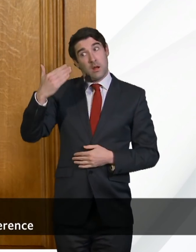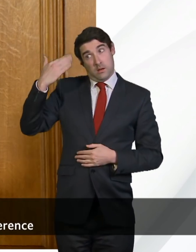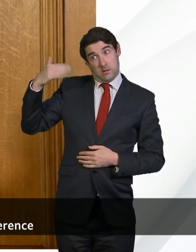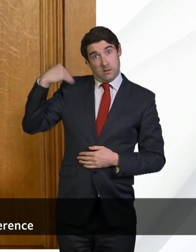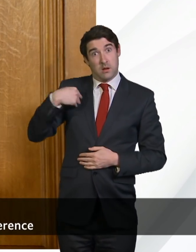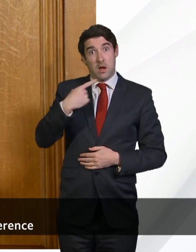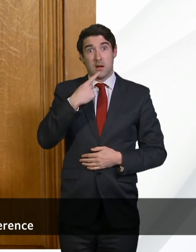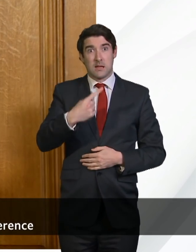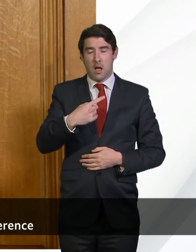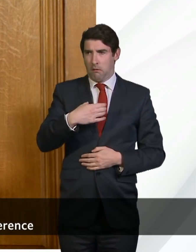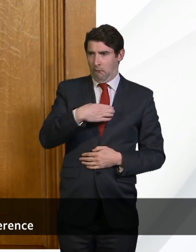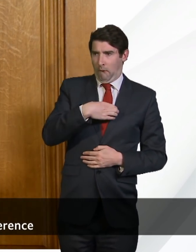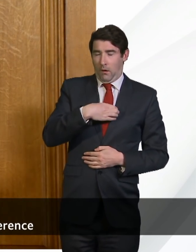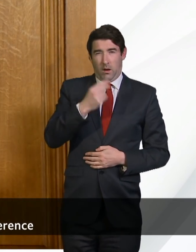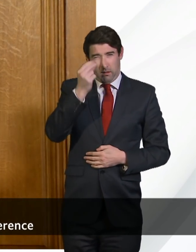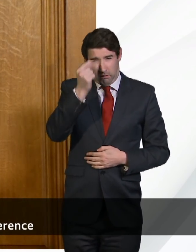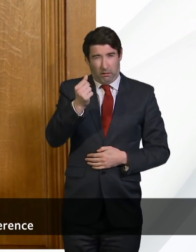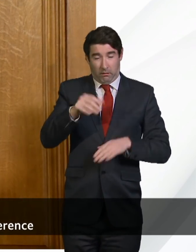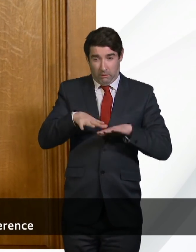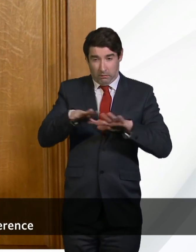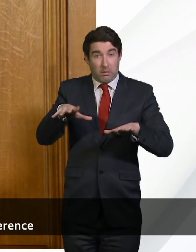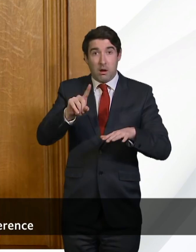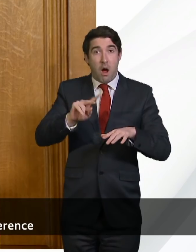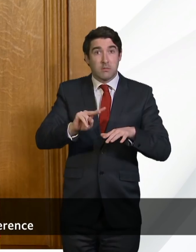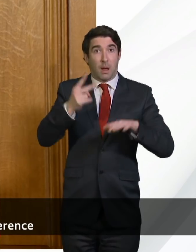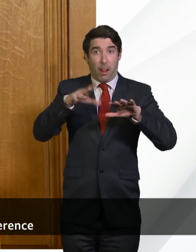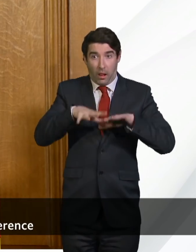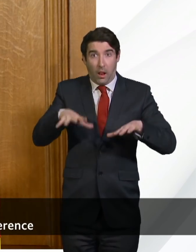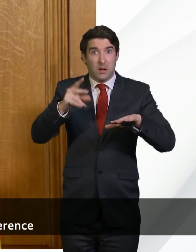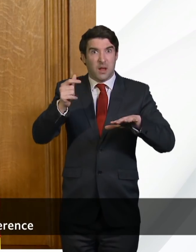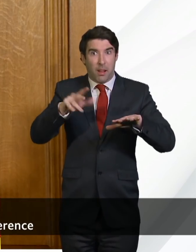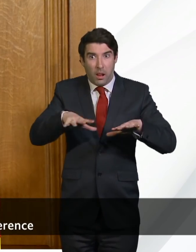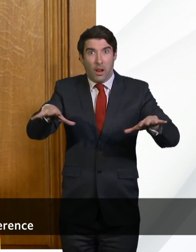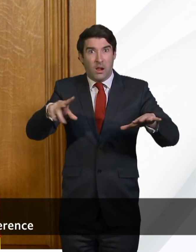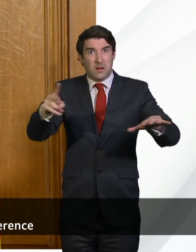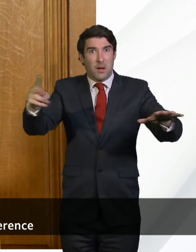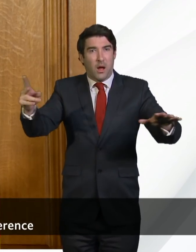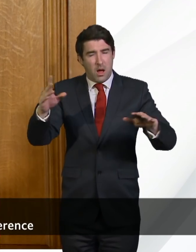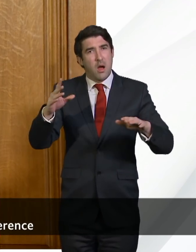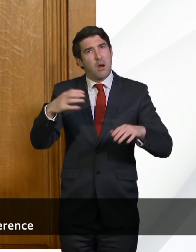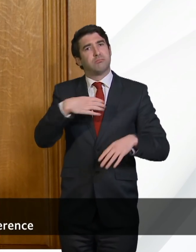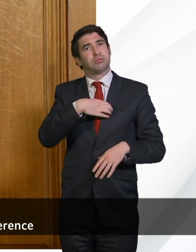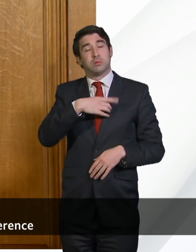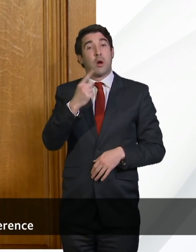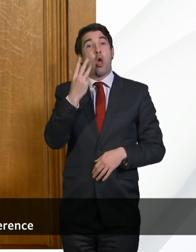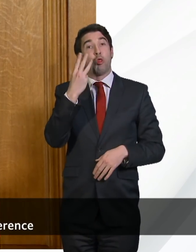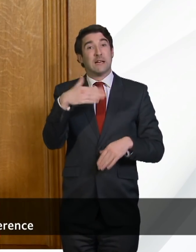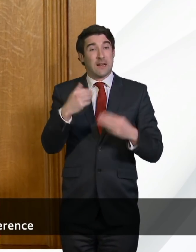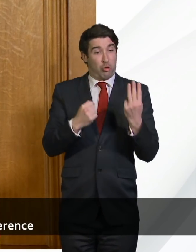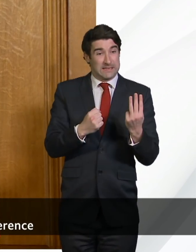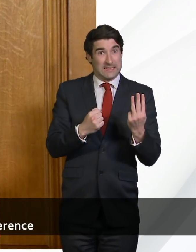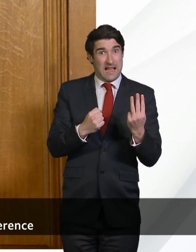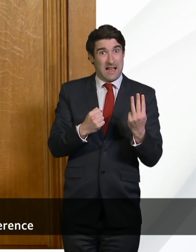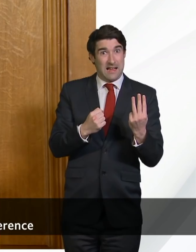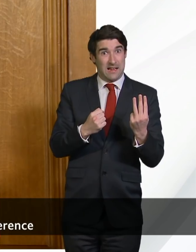doubling time, how fast we were doubling in terms of numbers, particularly in intensive care, was around about 3 days. It varied a bit. This